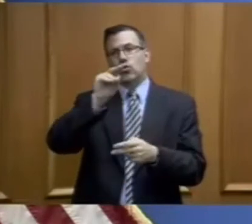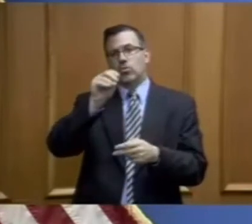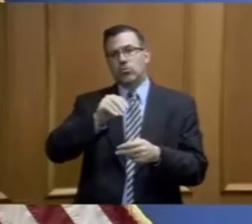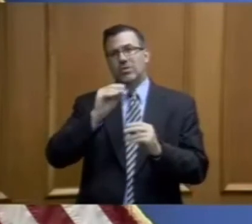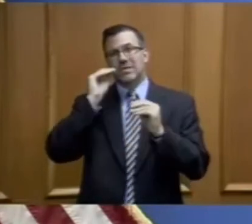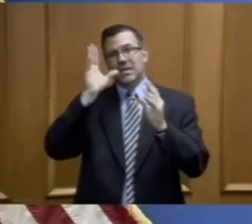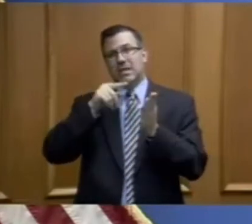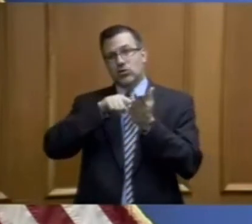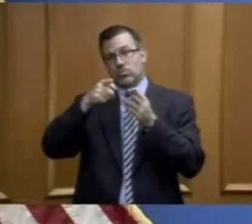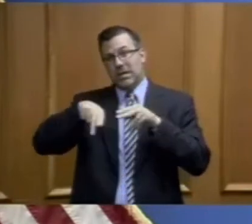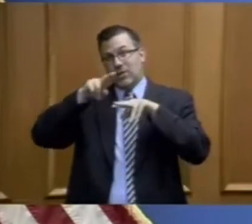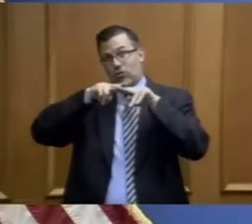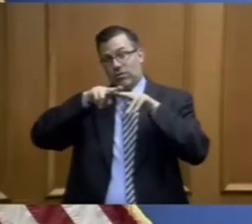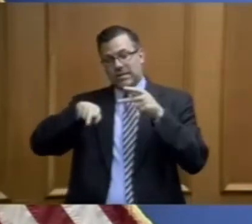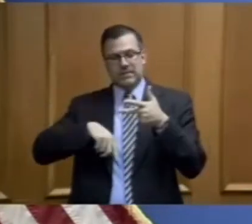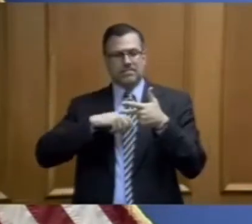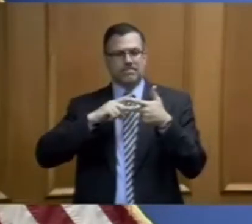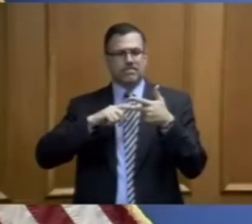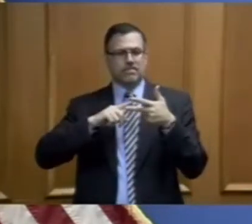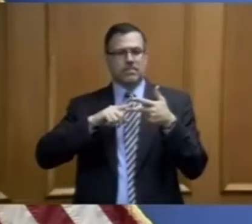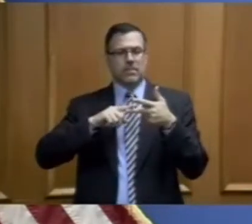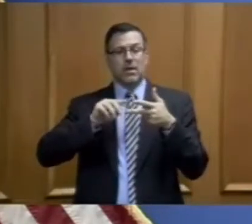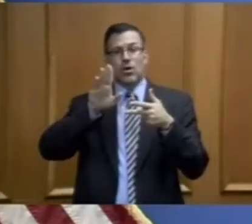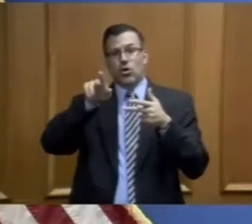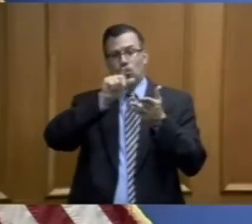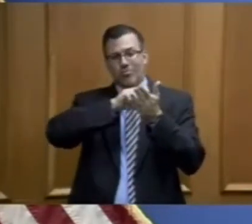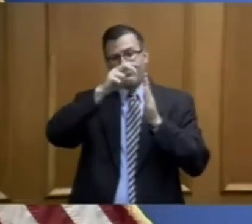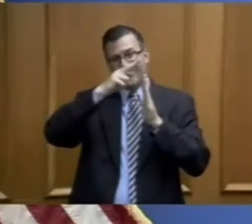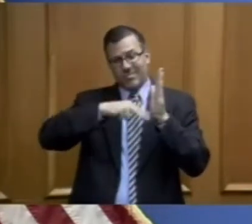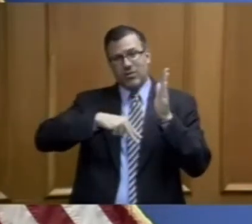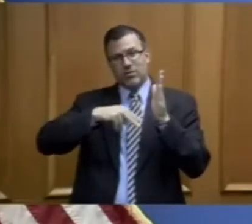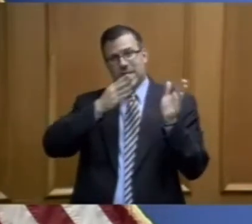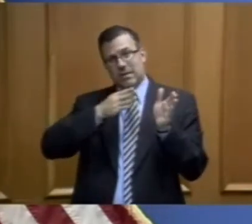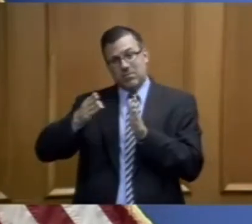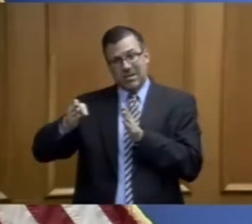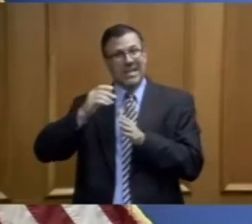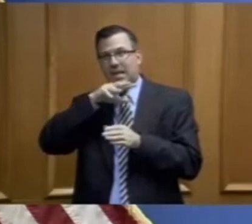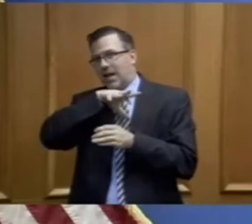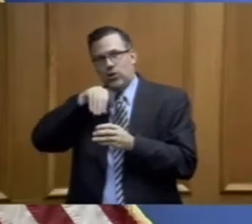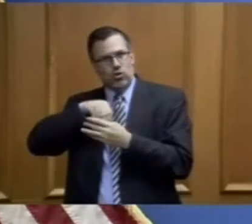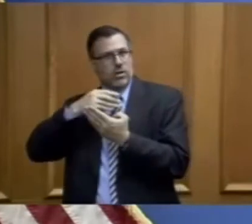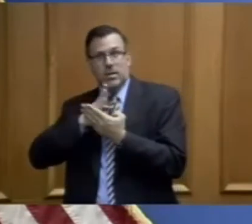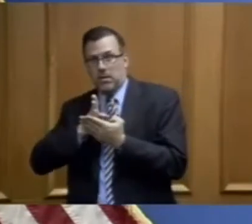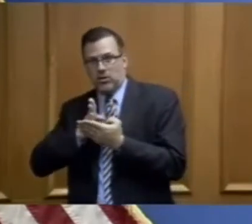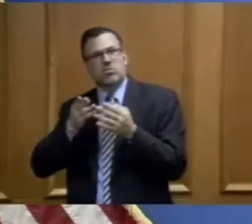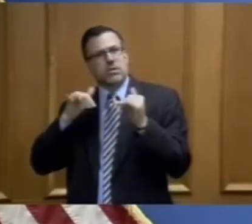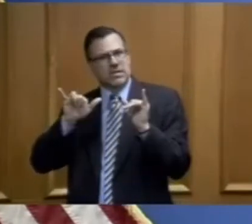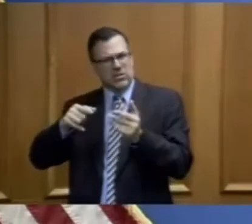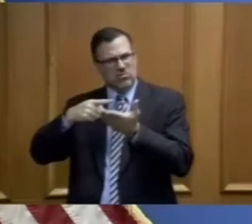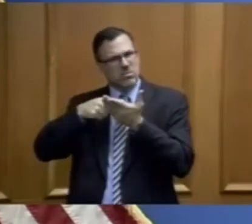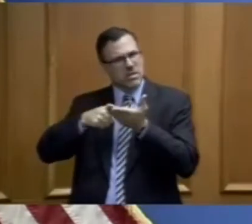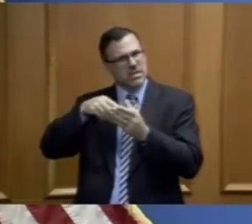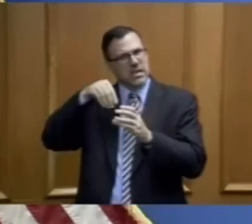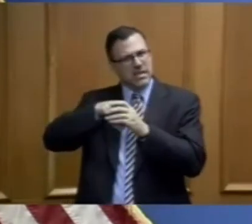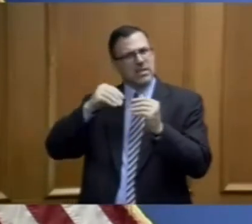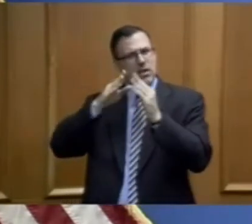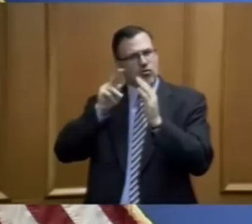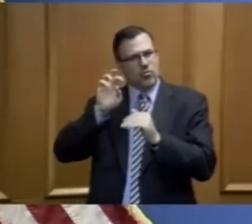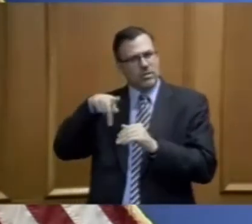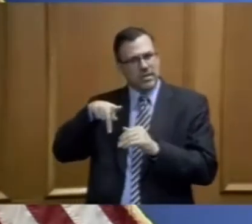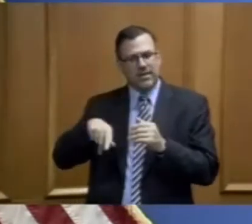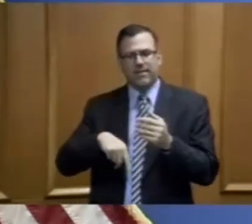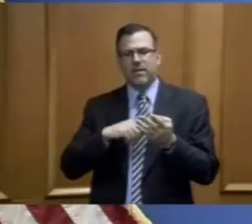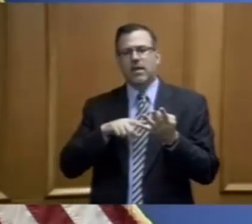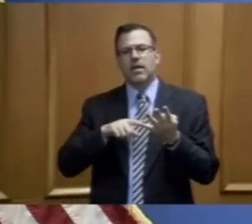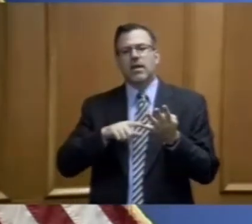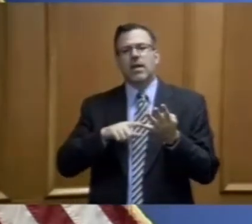that's currently in the budget, your literacy initiative that's not part of the budget but is still being discussed in the House, and